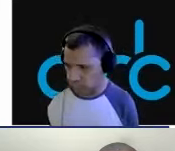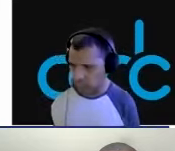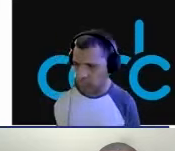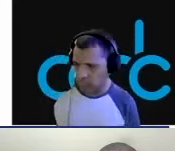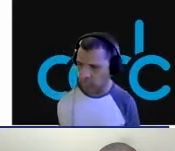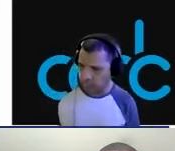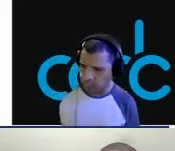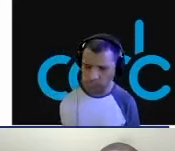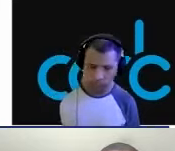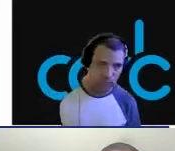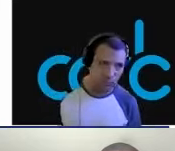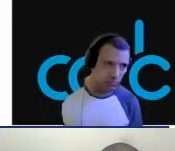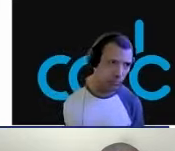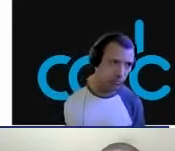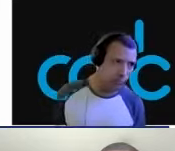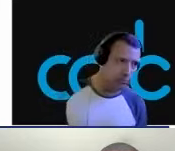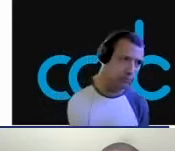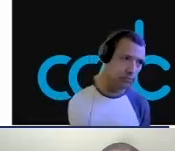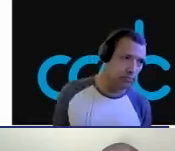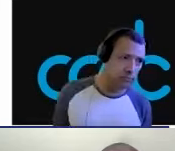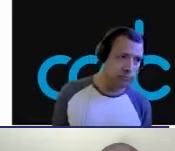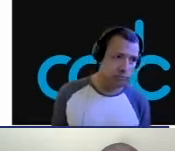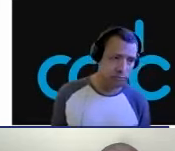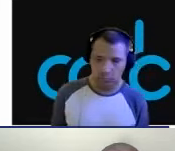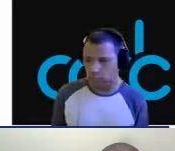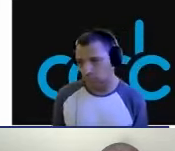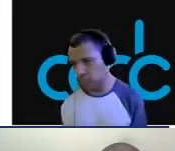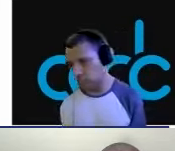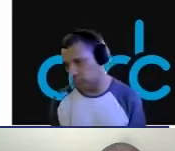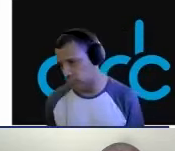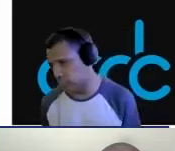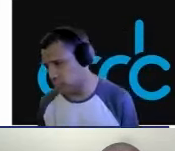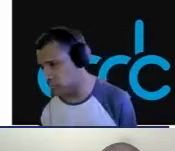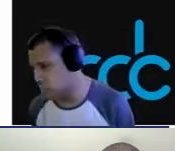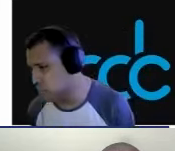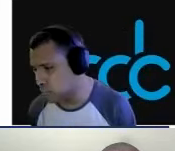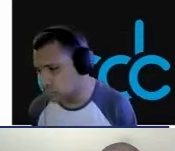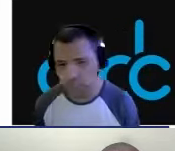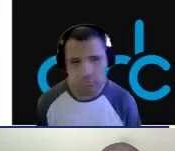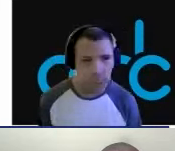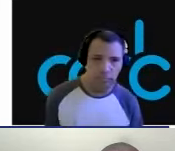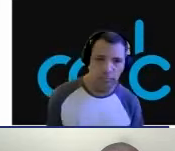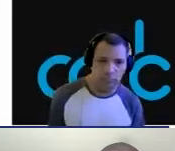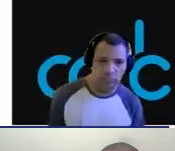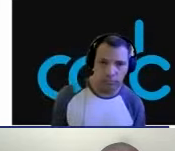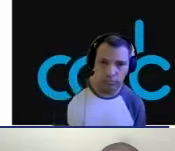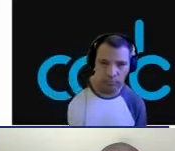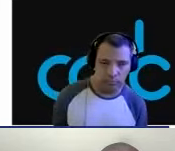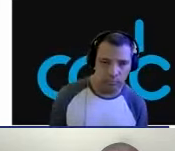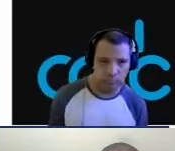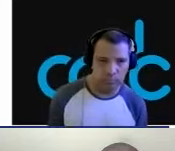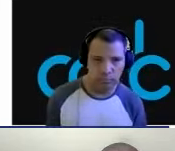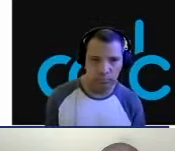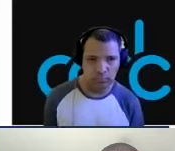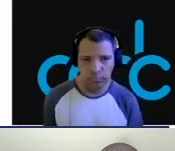or have these conversations be at the table, making sure we're understanding who's missing from the conversation, like persons who